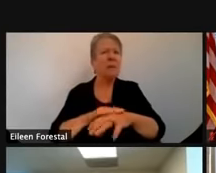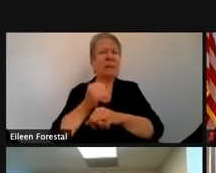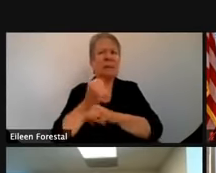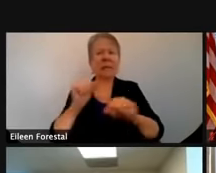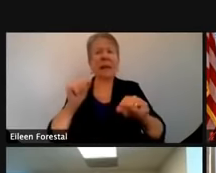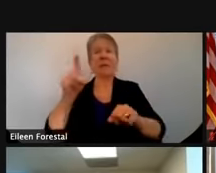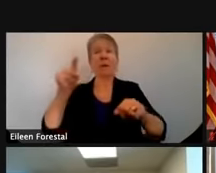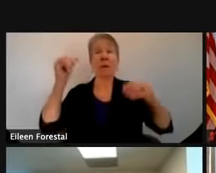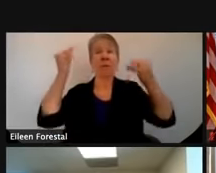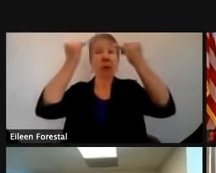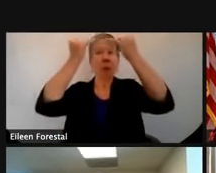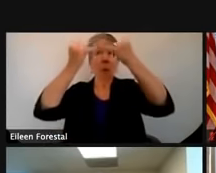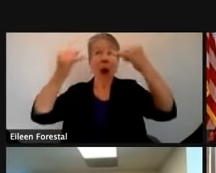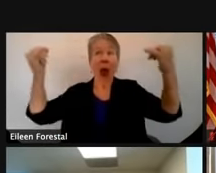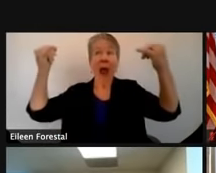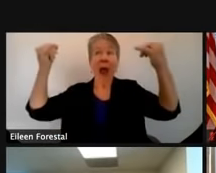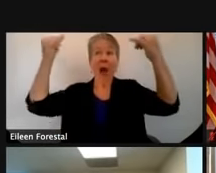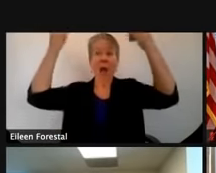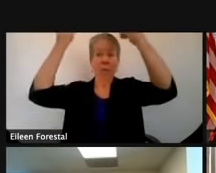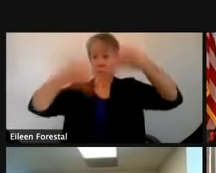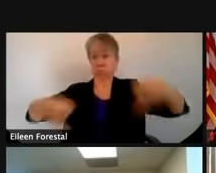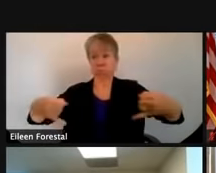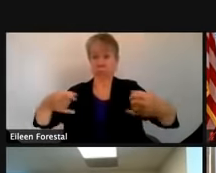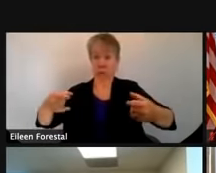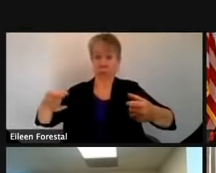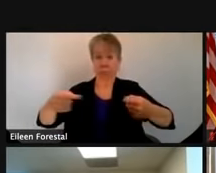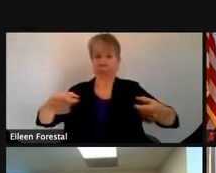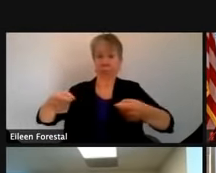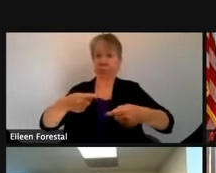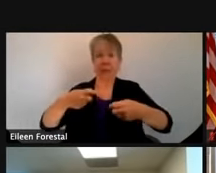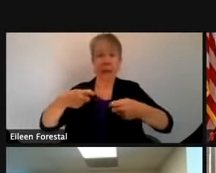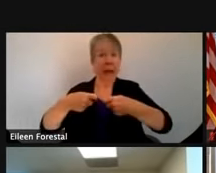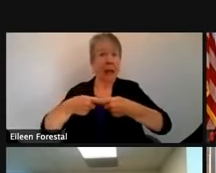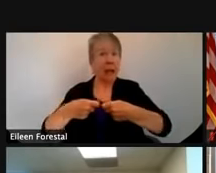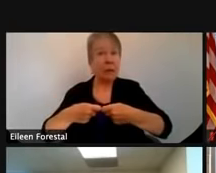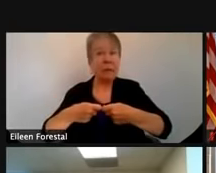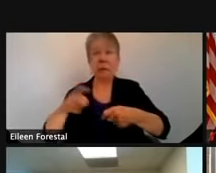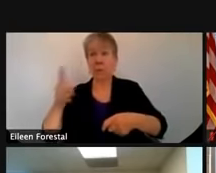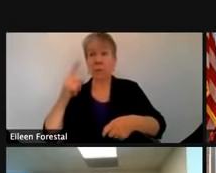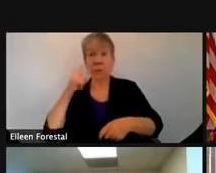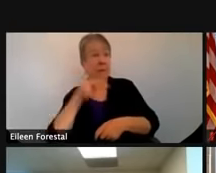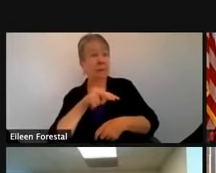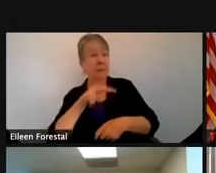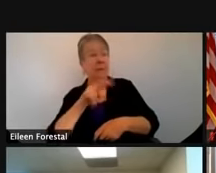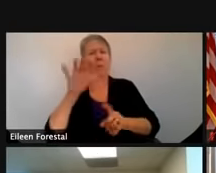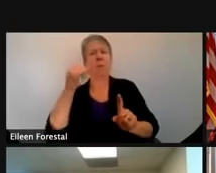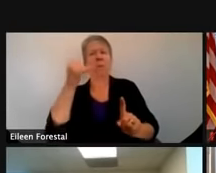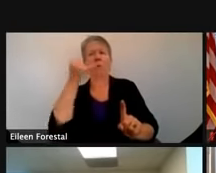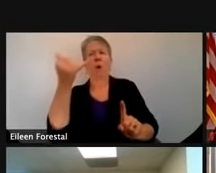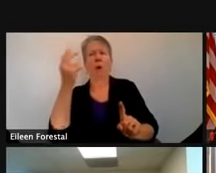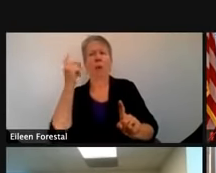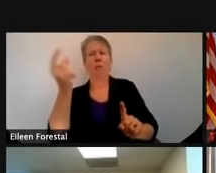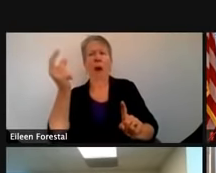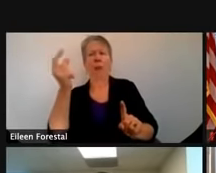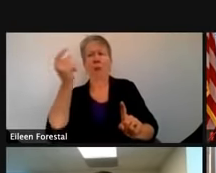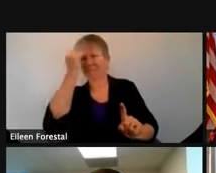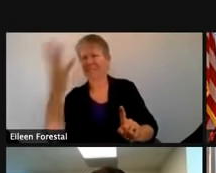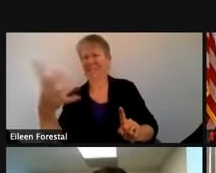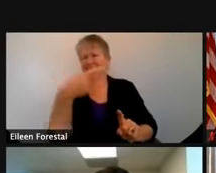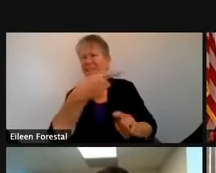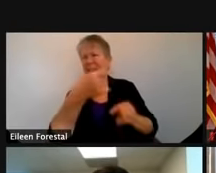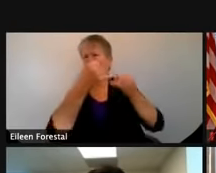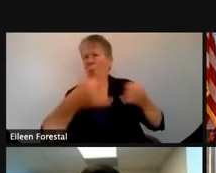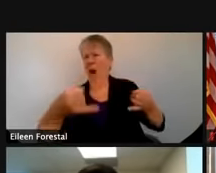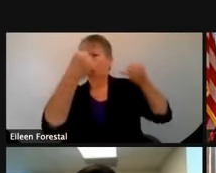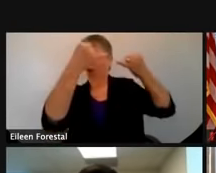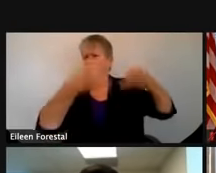to make the phone call and to not go anywhere near them because they can be fatal. Yeah, amen to that. And you and I, in our